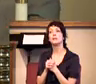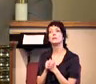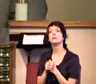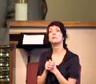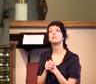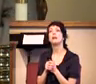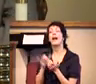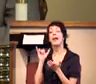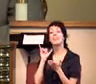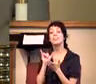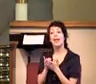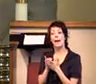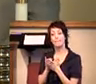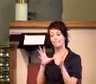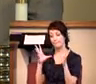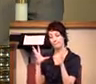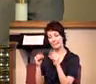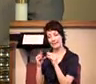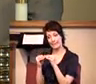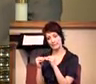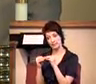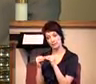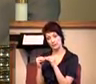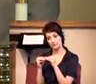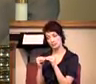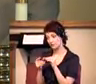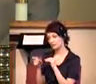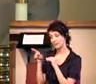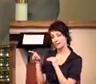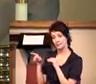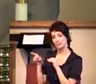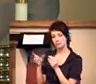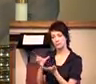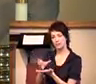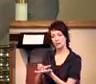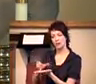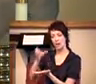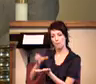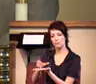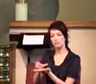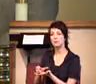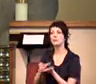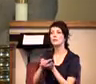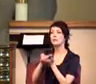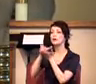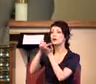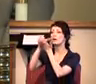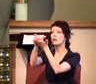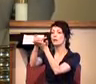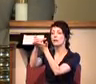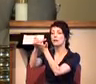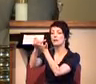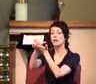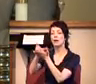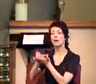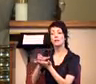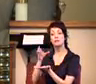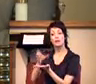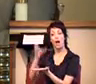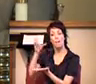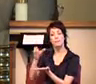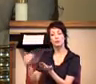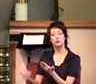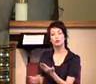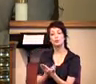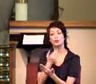And in that gathering, when Jesus lifted the cup and said, "This is the cup of the new covenant," that new covenant was